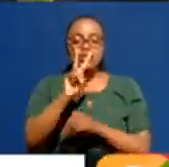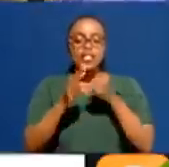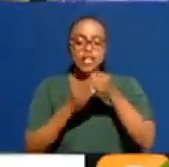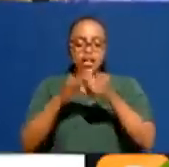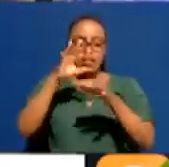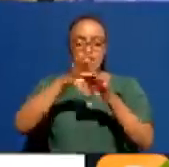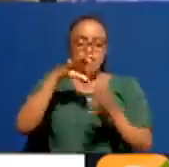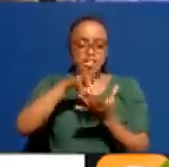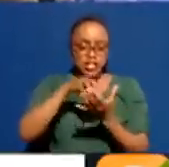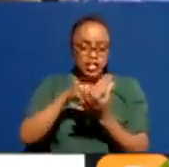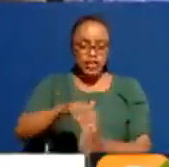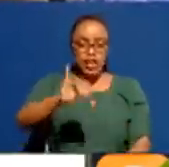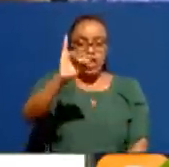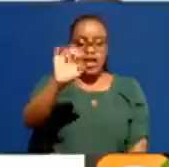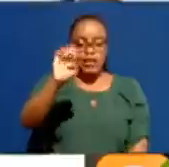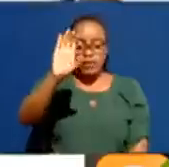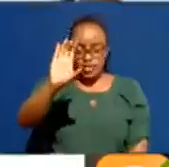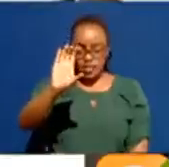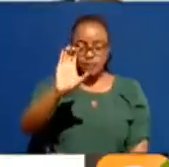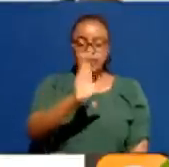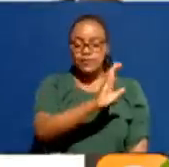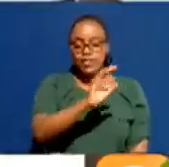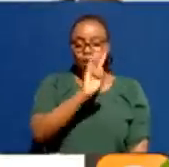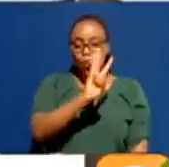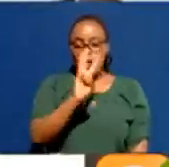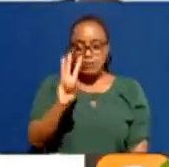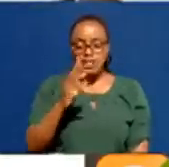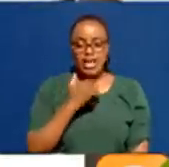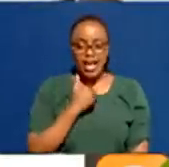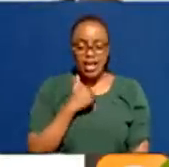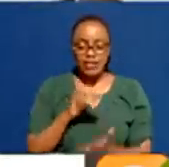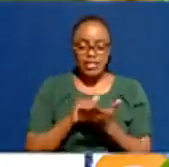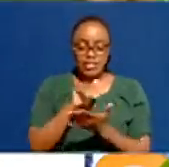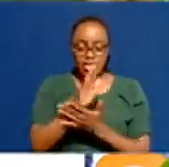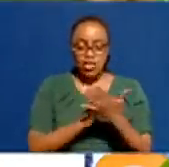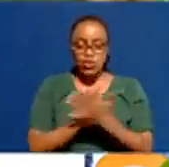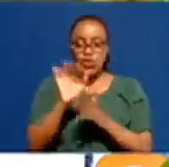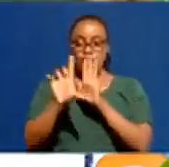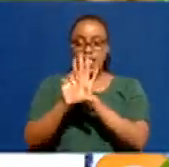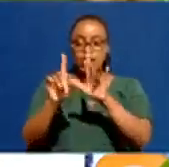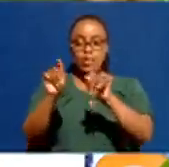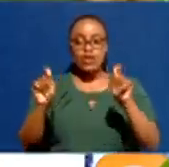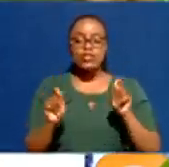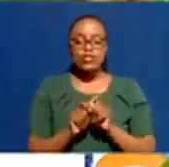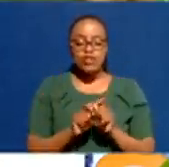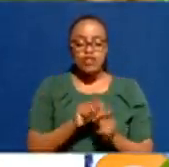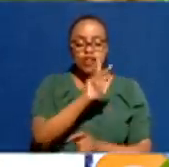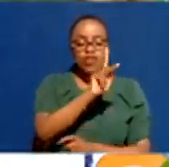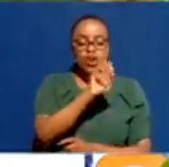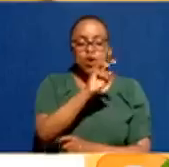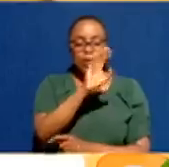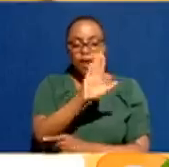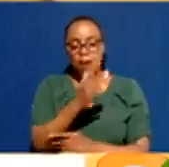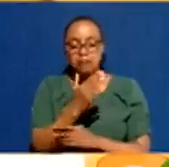46,229 polling stations to the IEBC portal forming a substantial part of the submission by the legal teams, Koome and her six colleagues